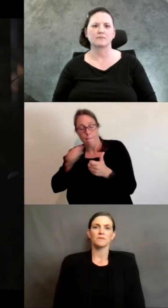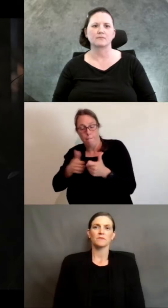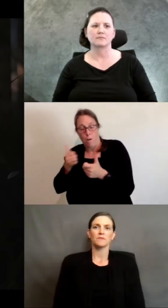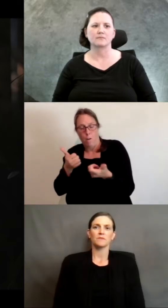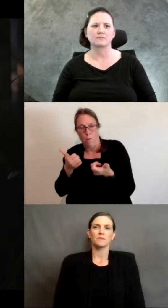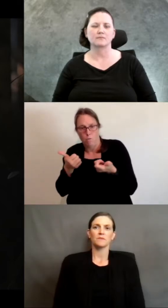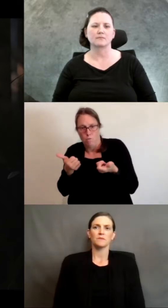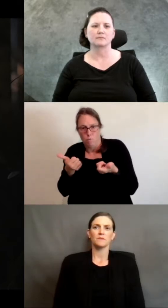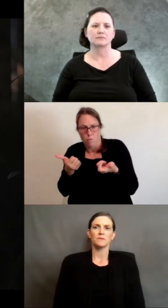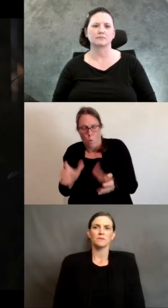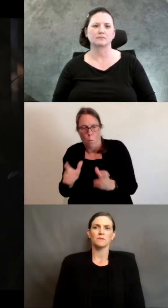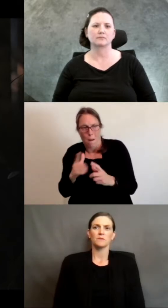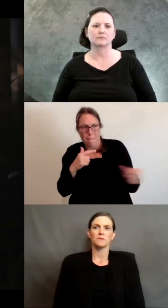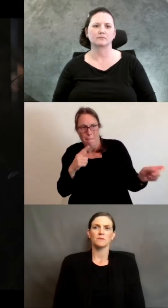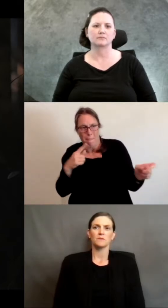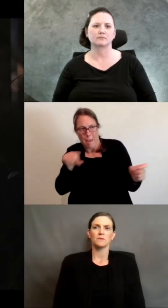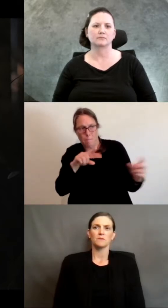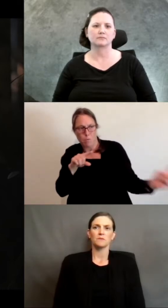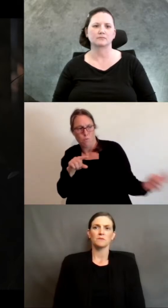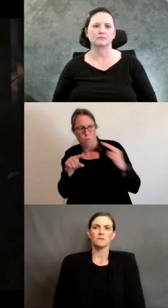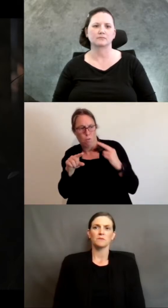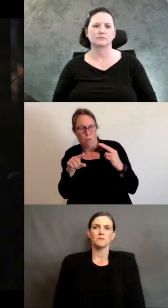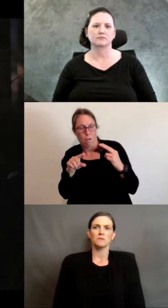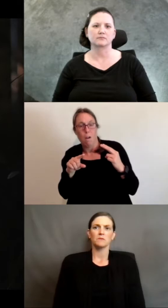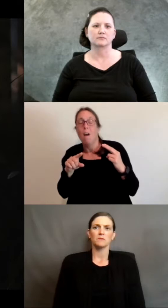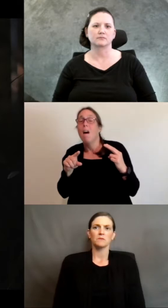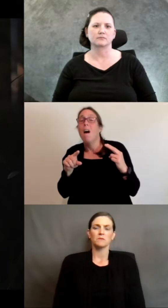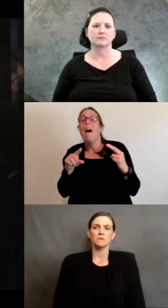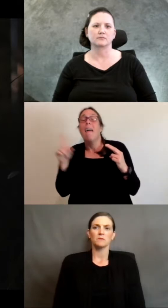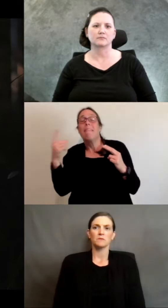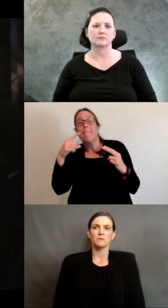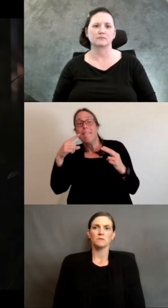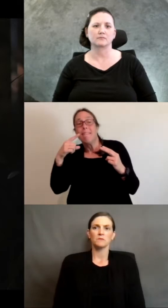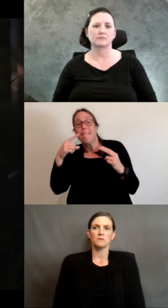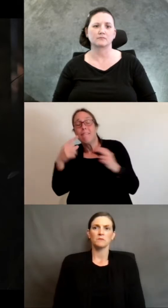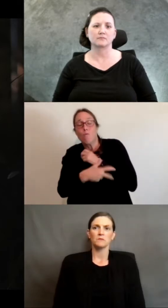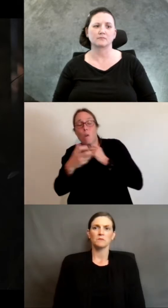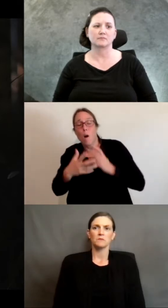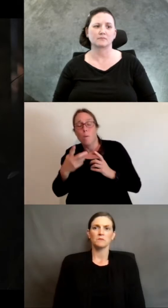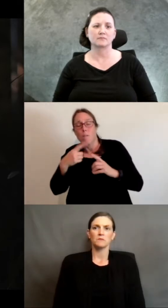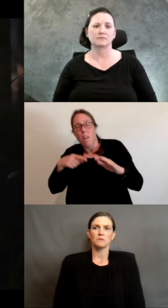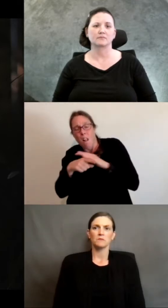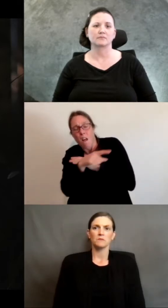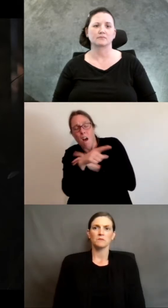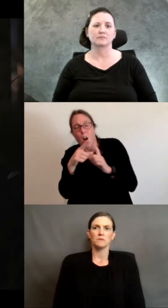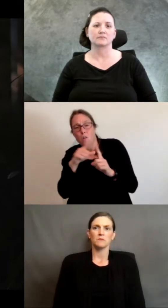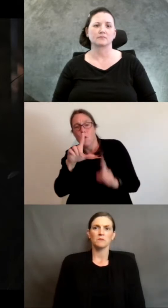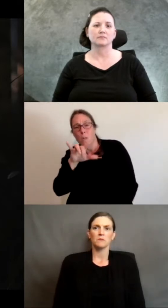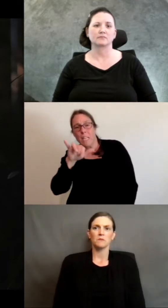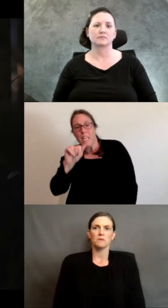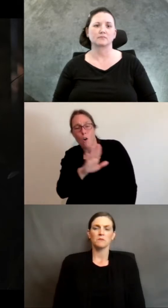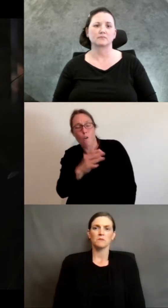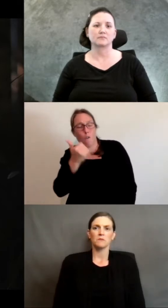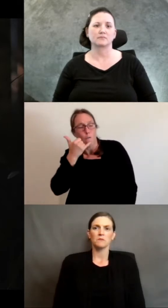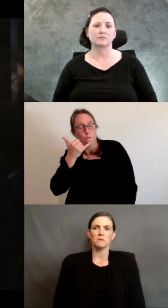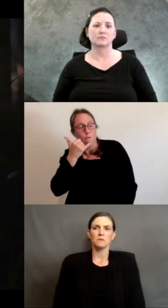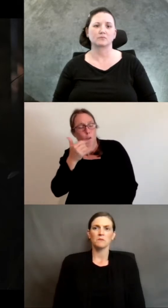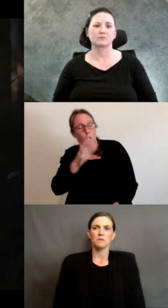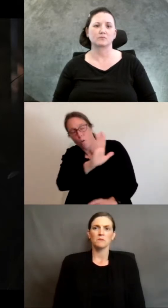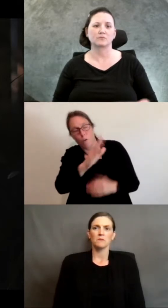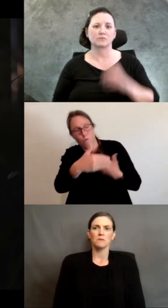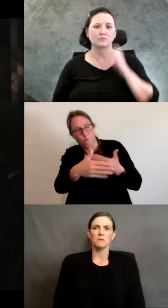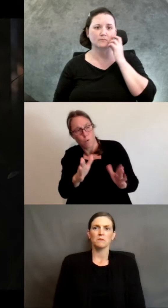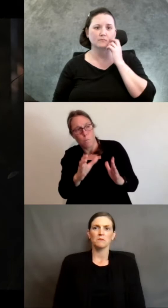door. The robbers go straight to Leah's room. Leah's on her phone, not even paying attention till she sees